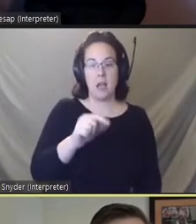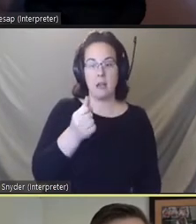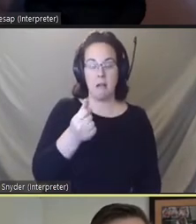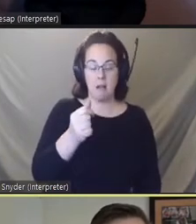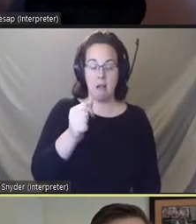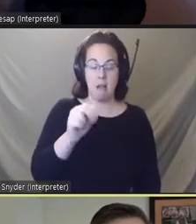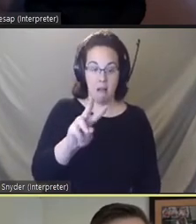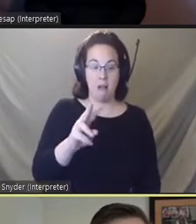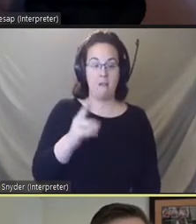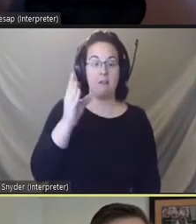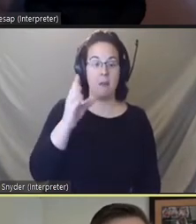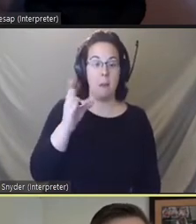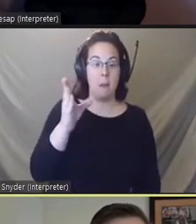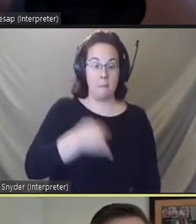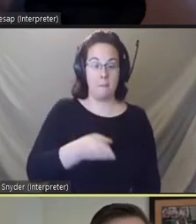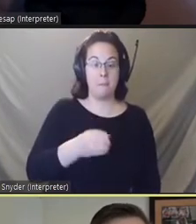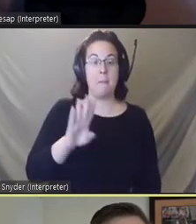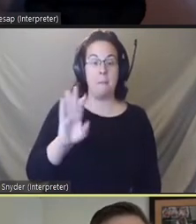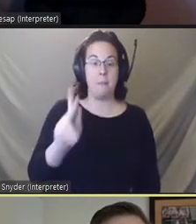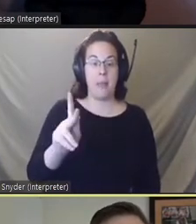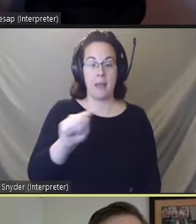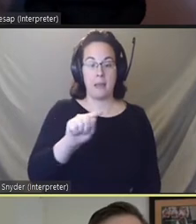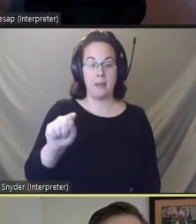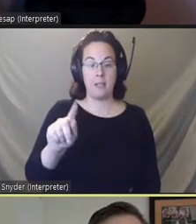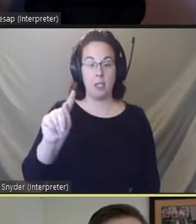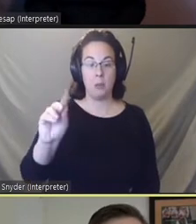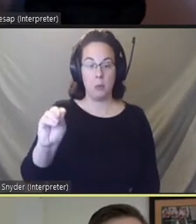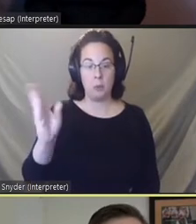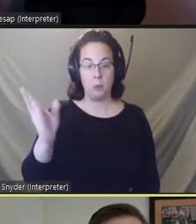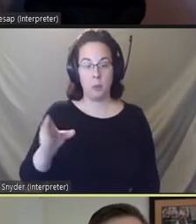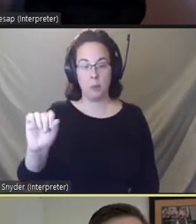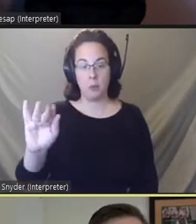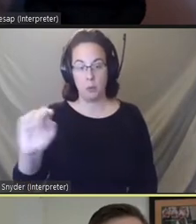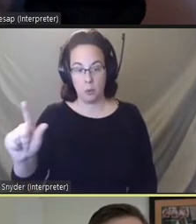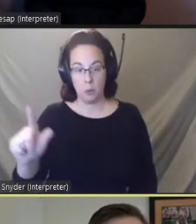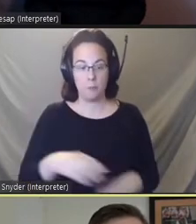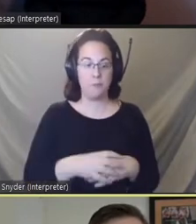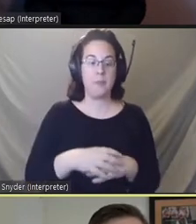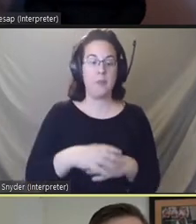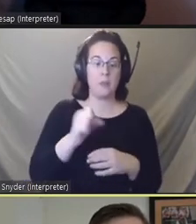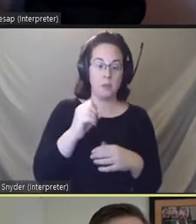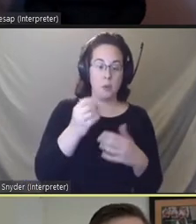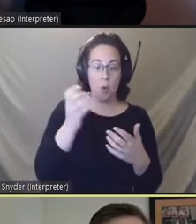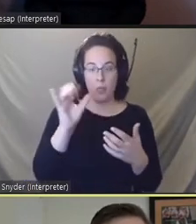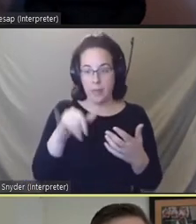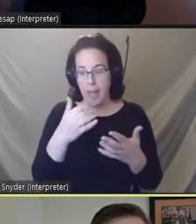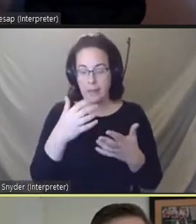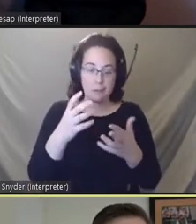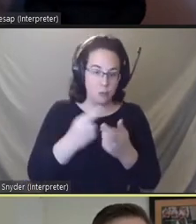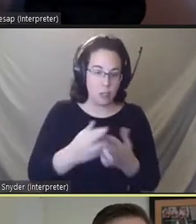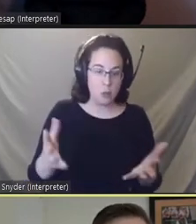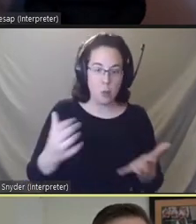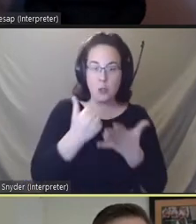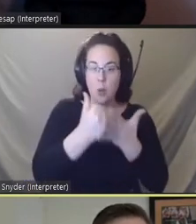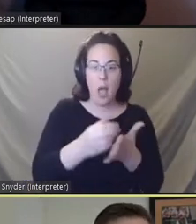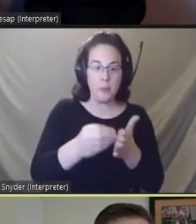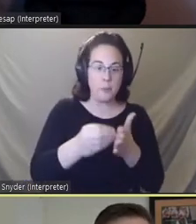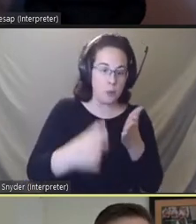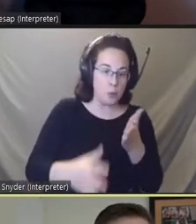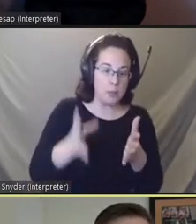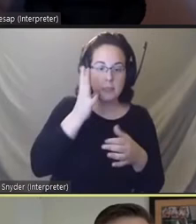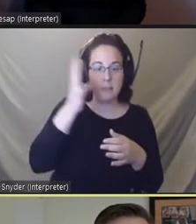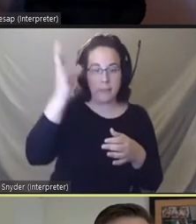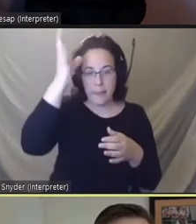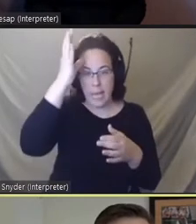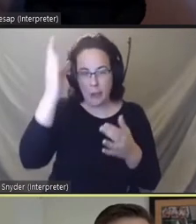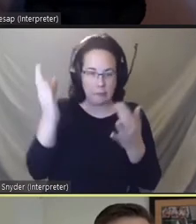fcc.gov/back-to-school. The guide aggregates a number of existing FCC consumer resources to help students and parents as they navigate the new school